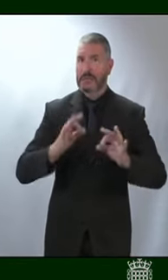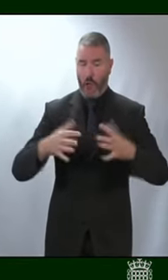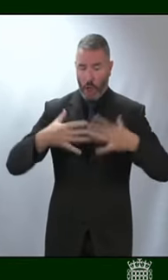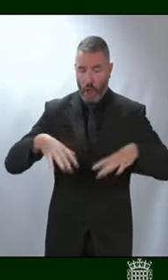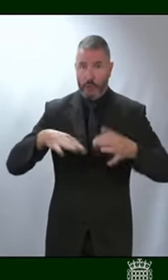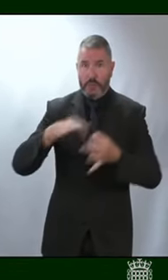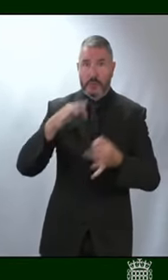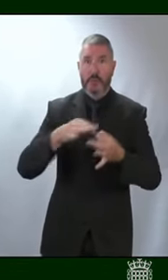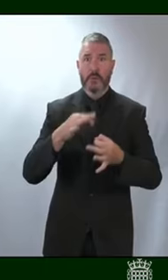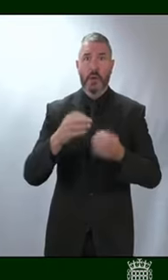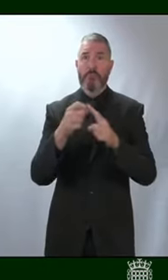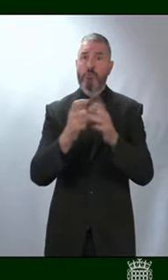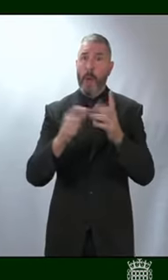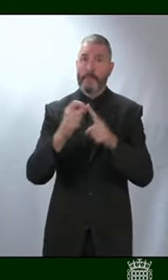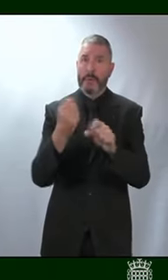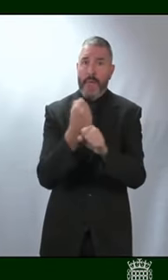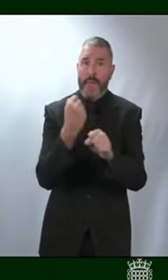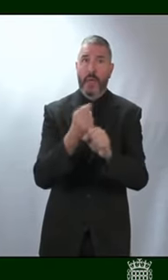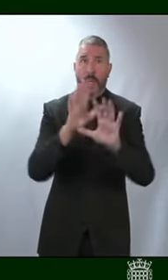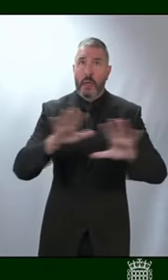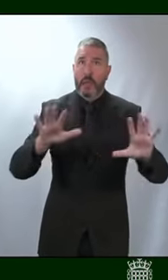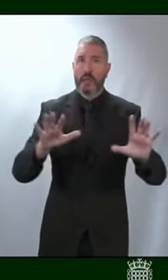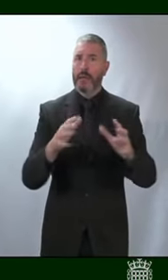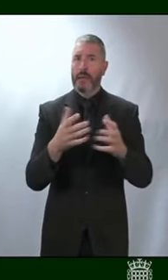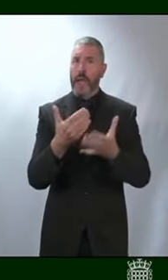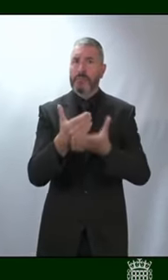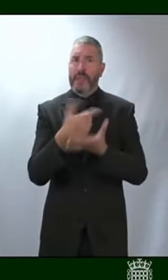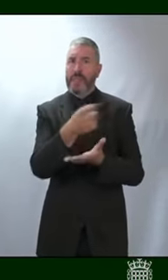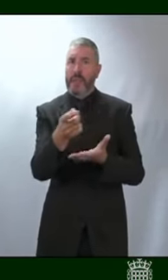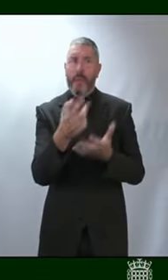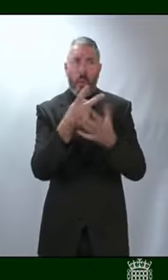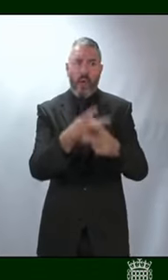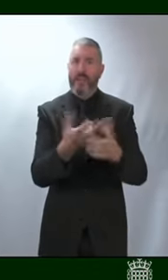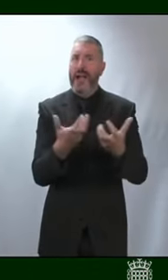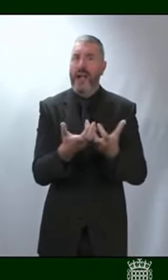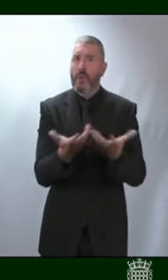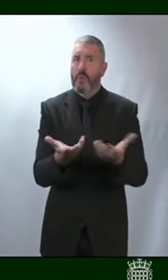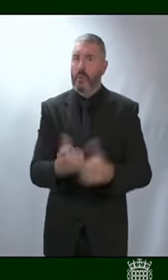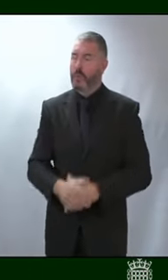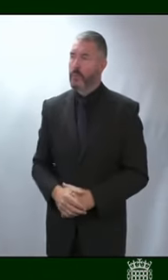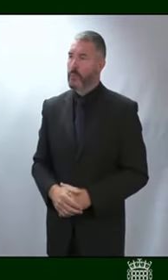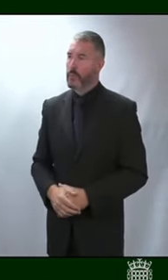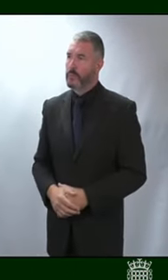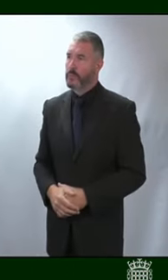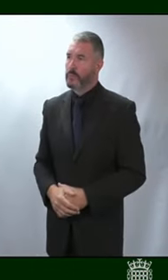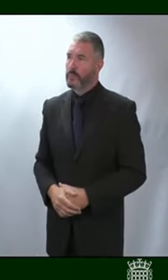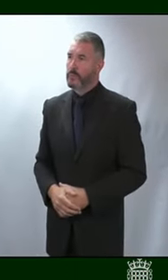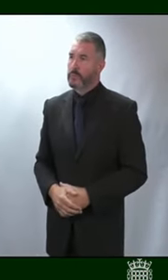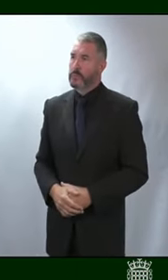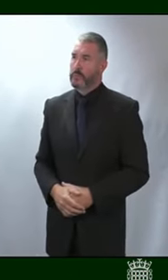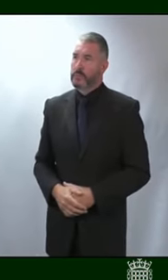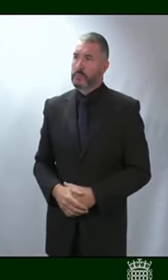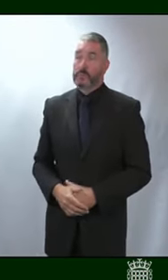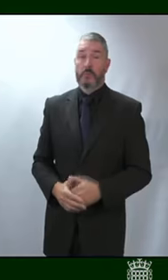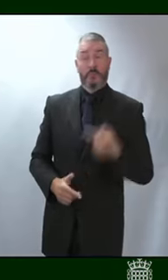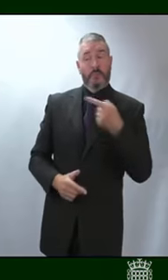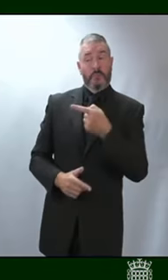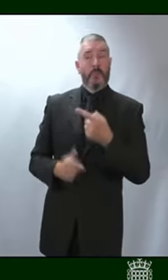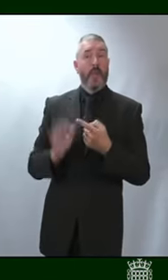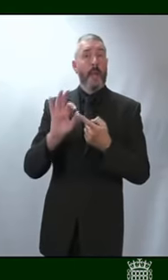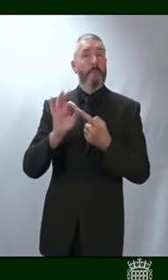the prop makers, many others. Can we do something to look after those people? Prime Minister. Mr. Speaker, that is a